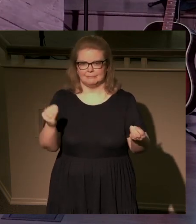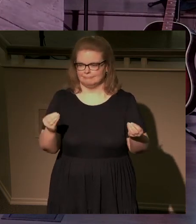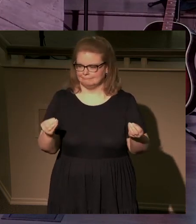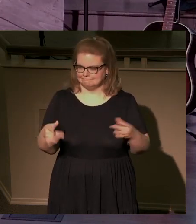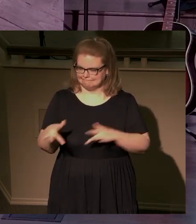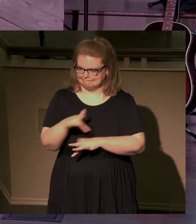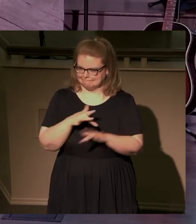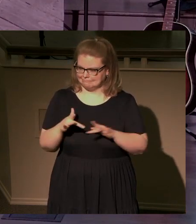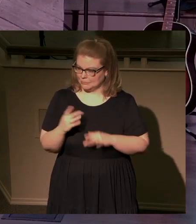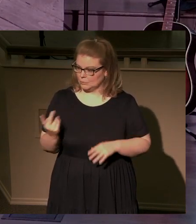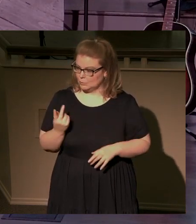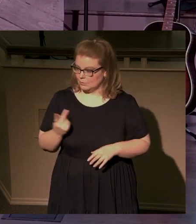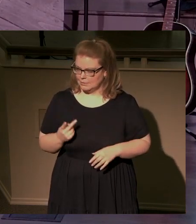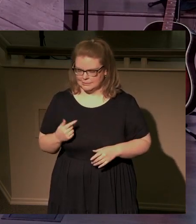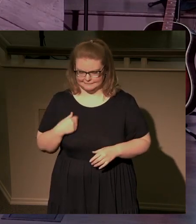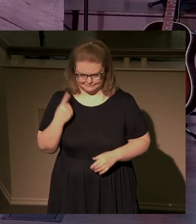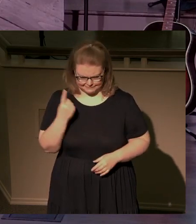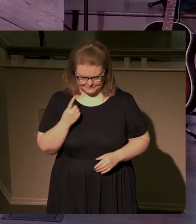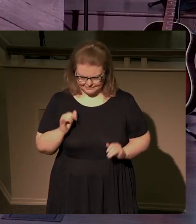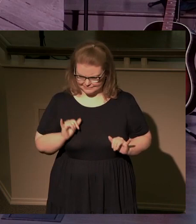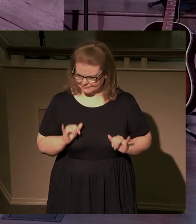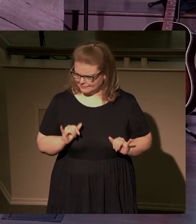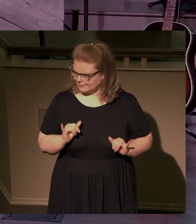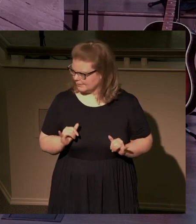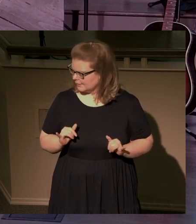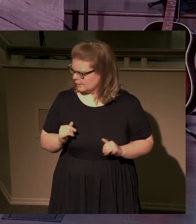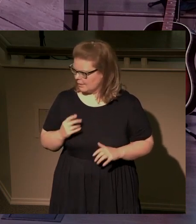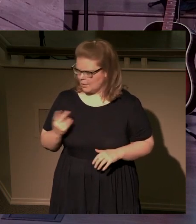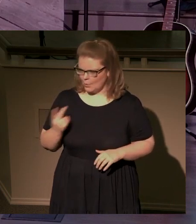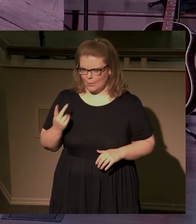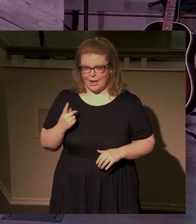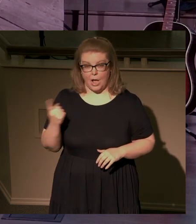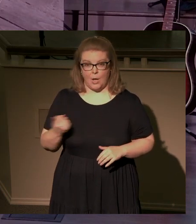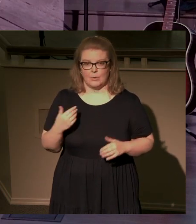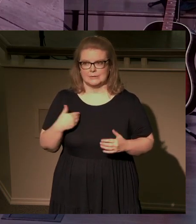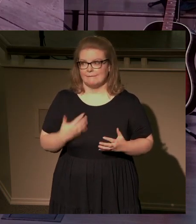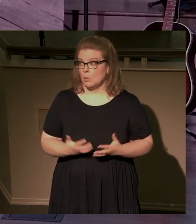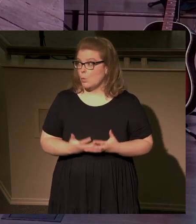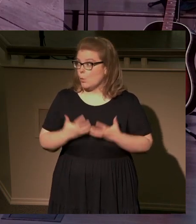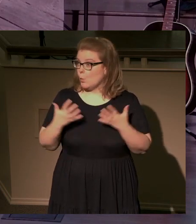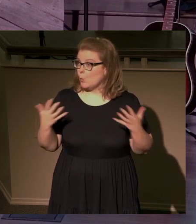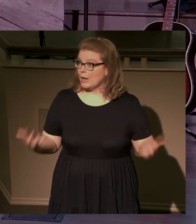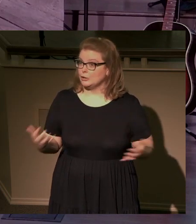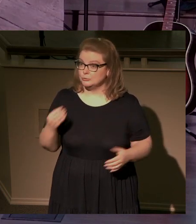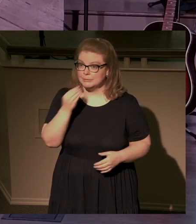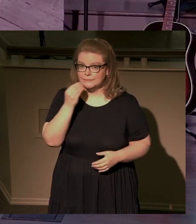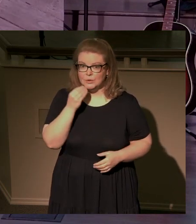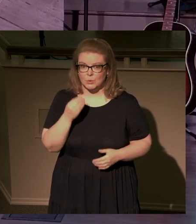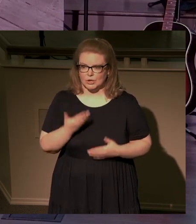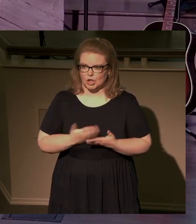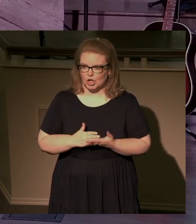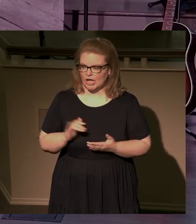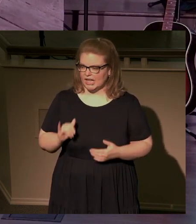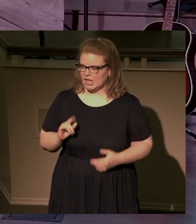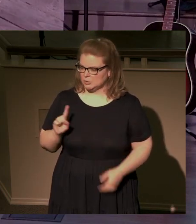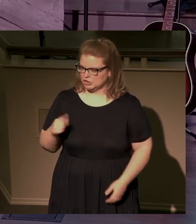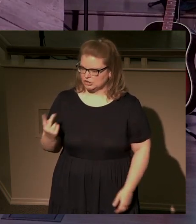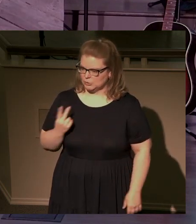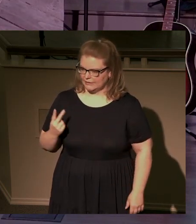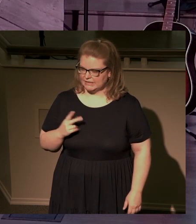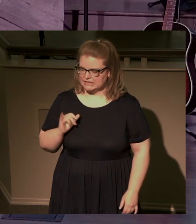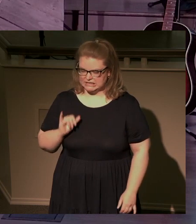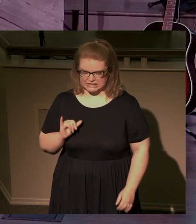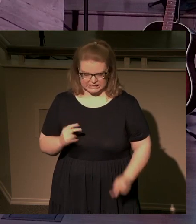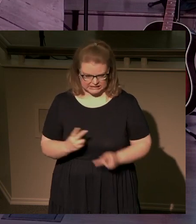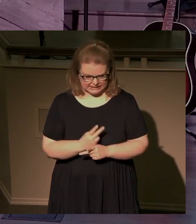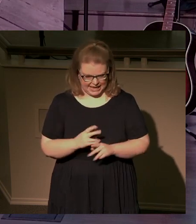I don't even know. Like, we always have way too much food at our house now. So you want to figure out how you